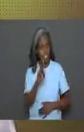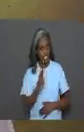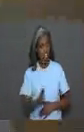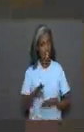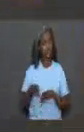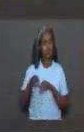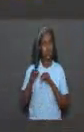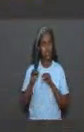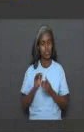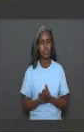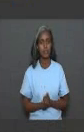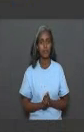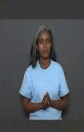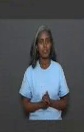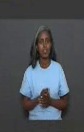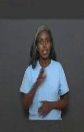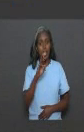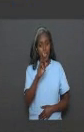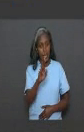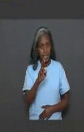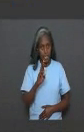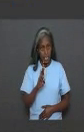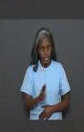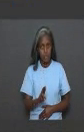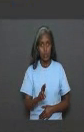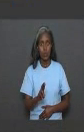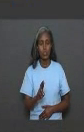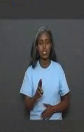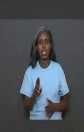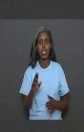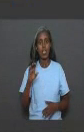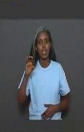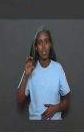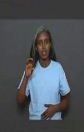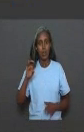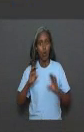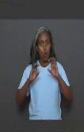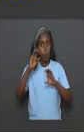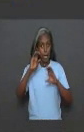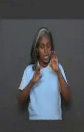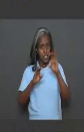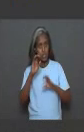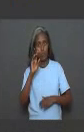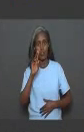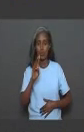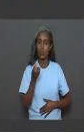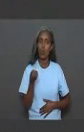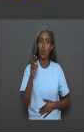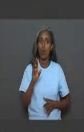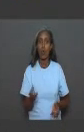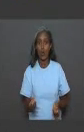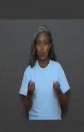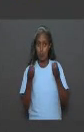students. A ratio is a comparison of two or